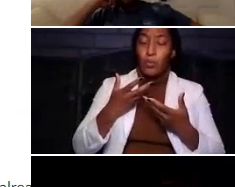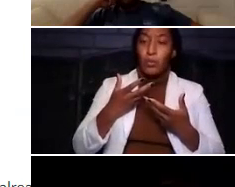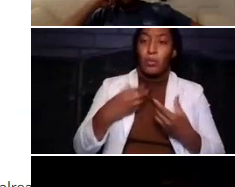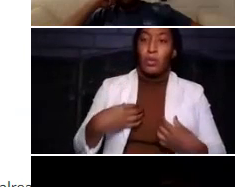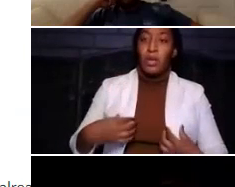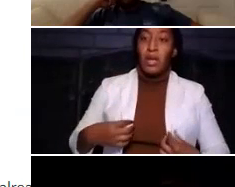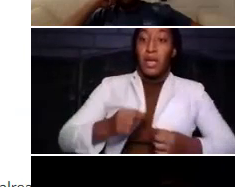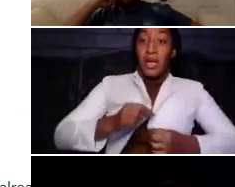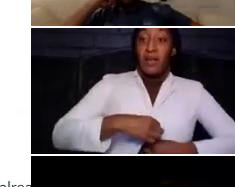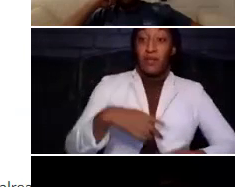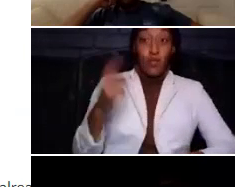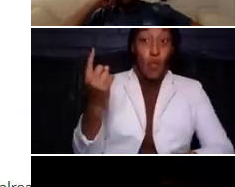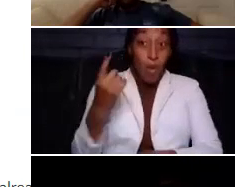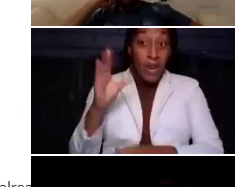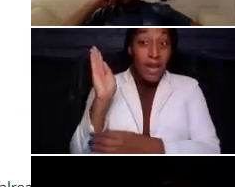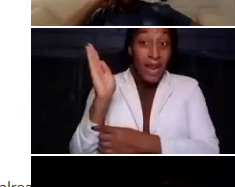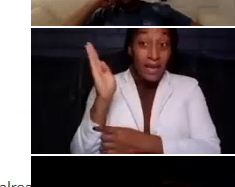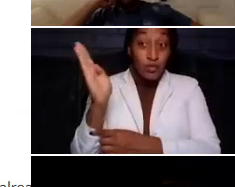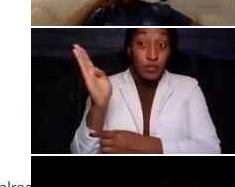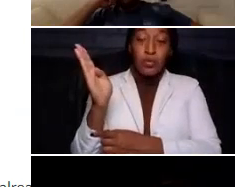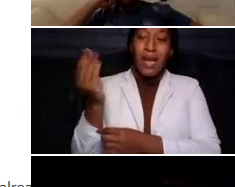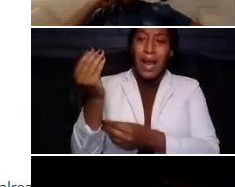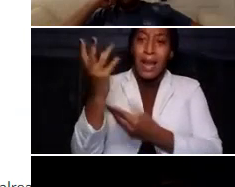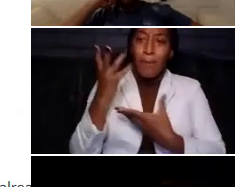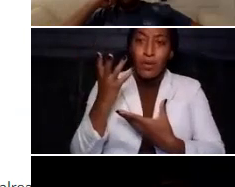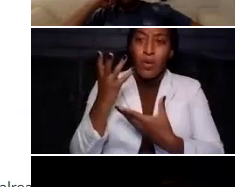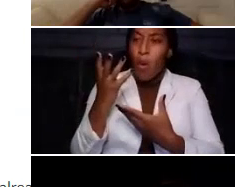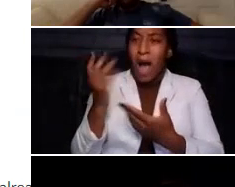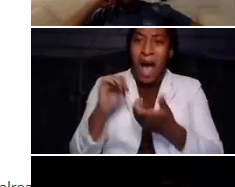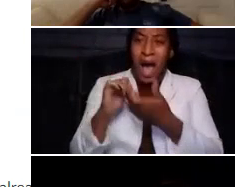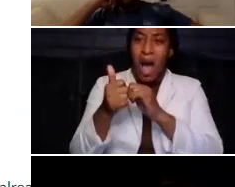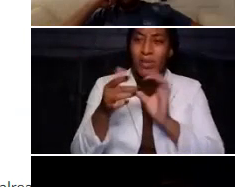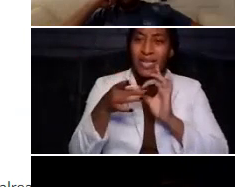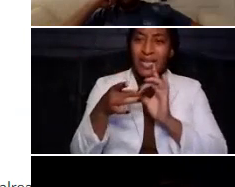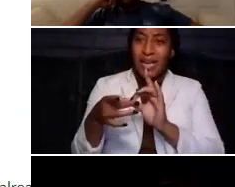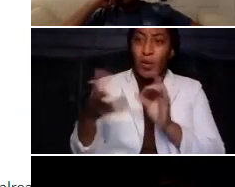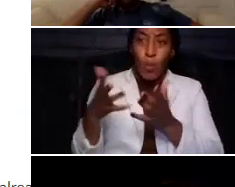lab, tell me how it connects to the things you're learning in lab, all right?